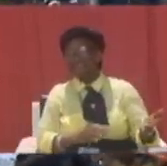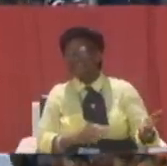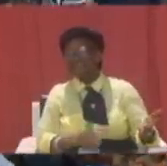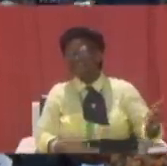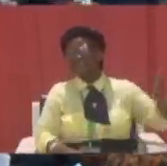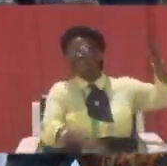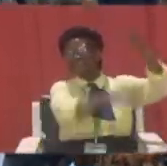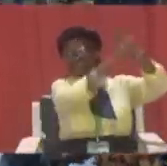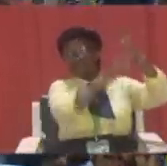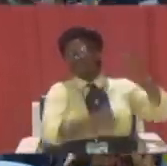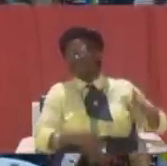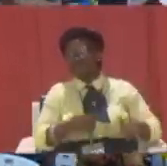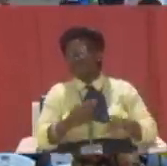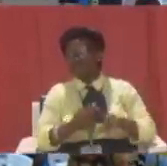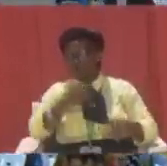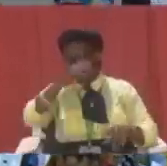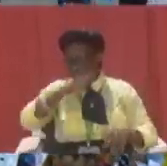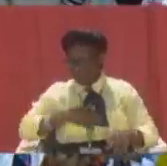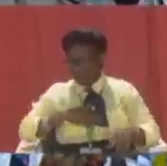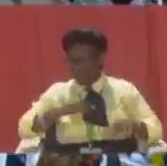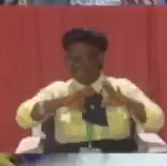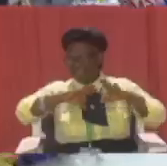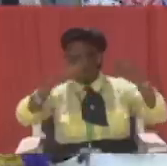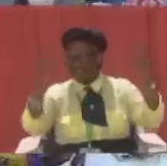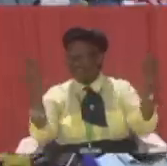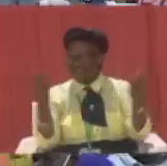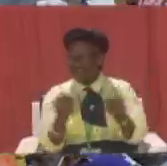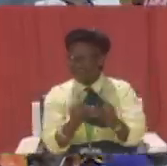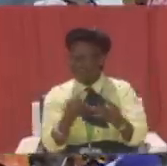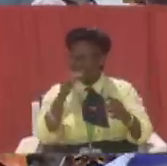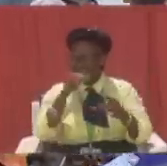In the mighty name of Jesus.